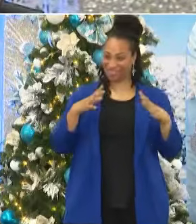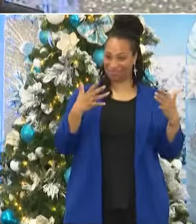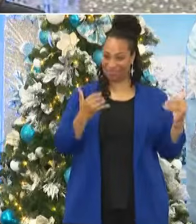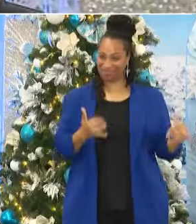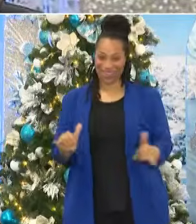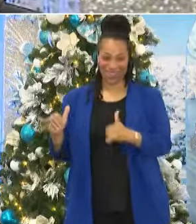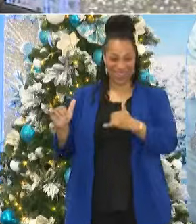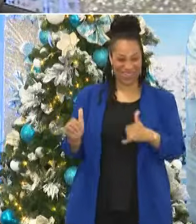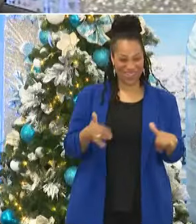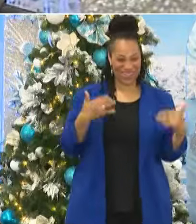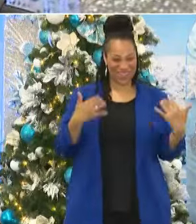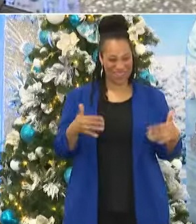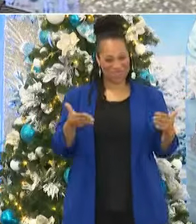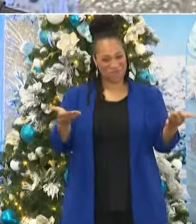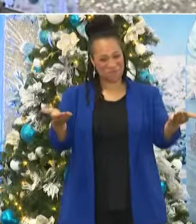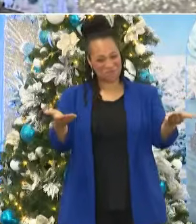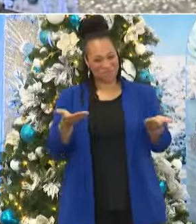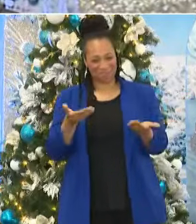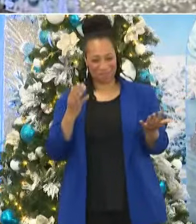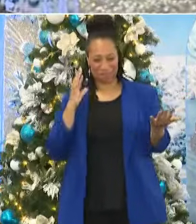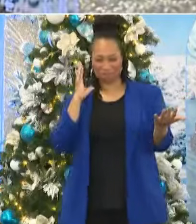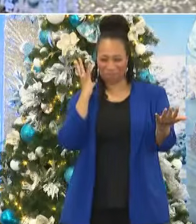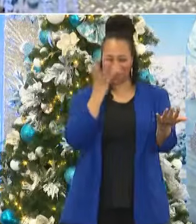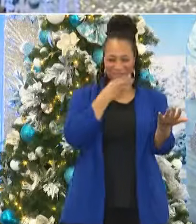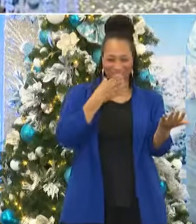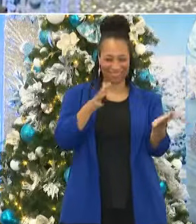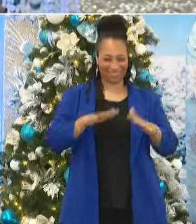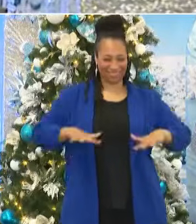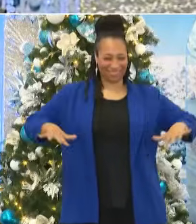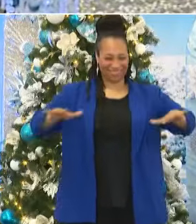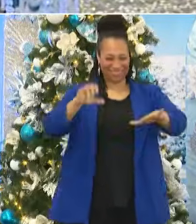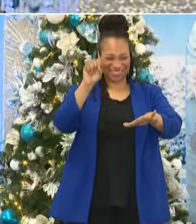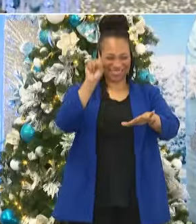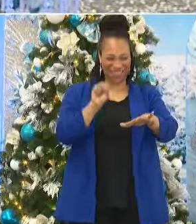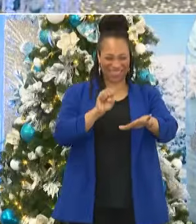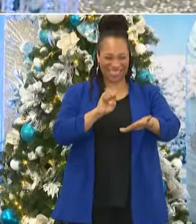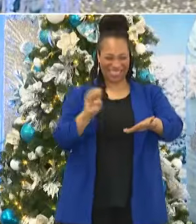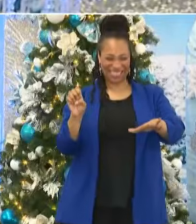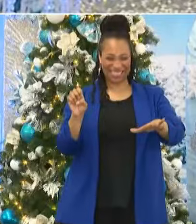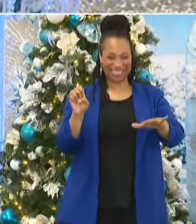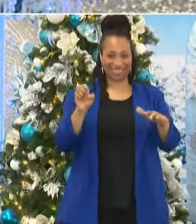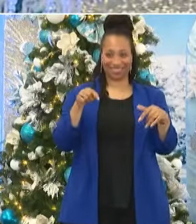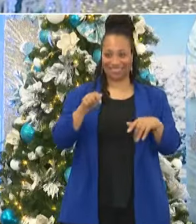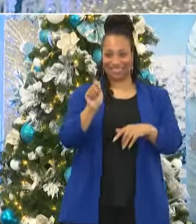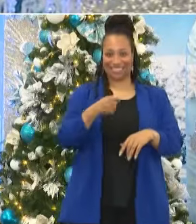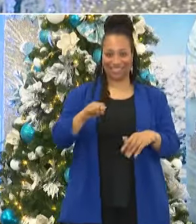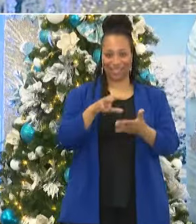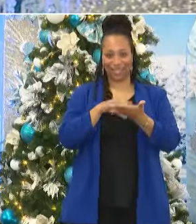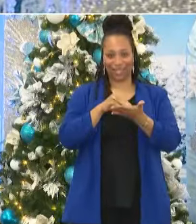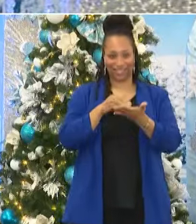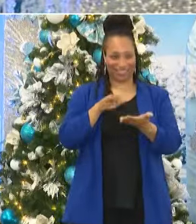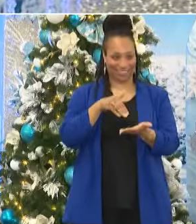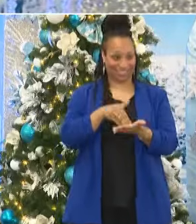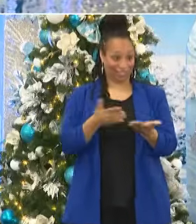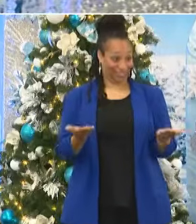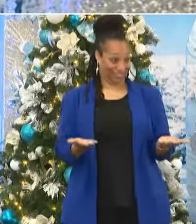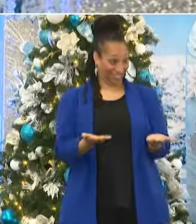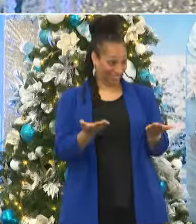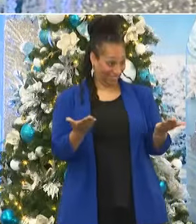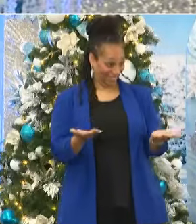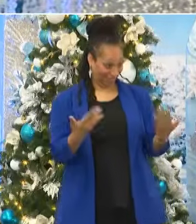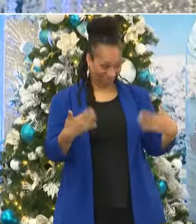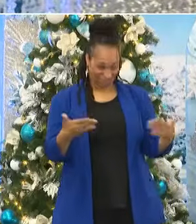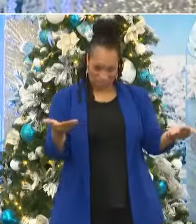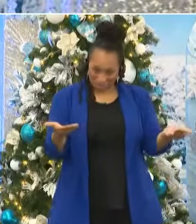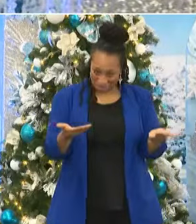Welcome to the beautiful Southeast Tennis and Learning Center. We